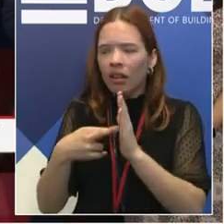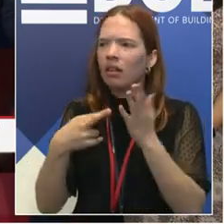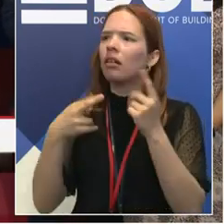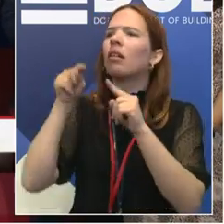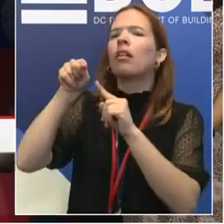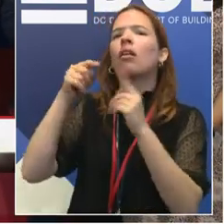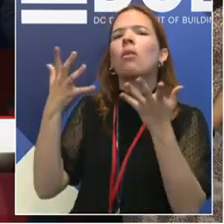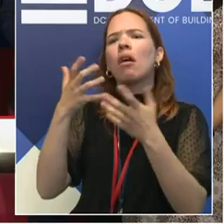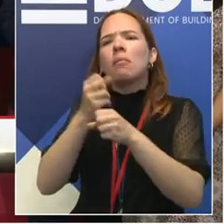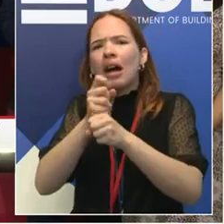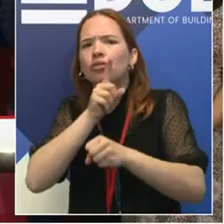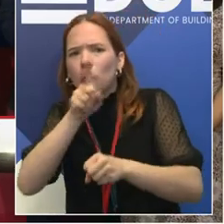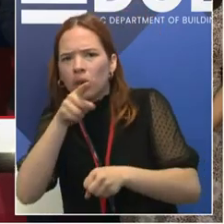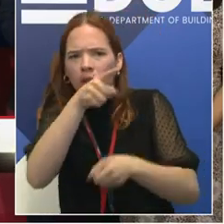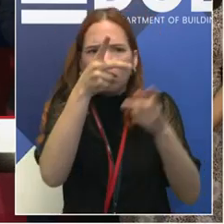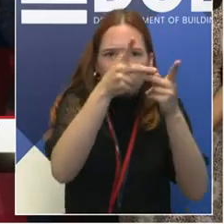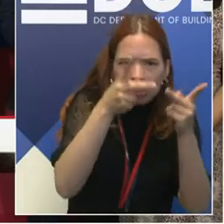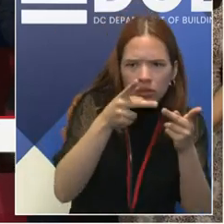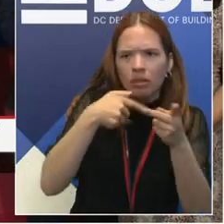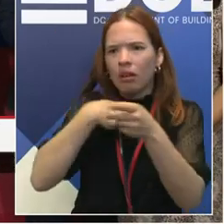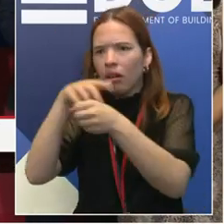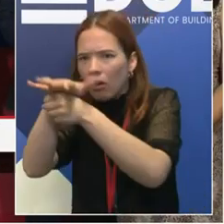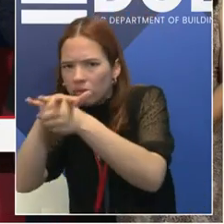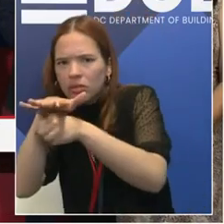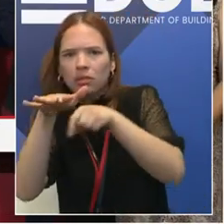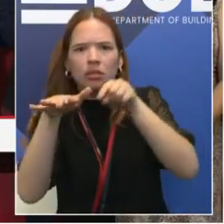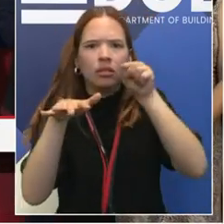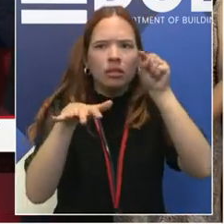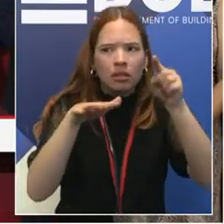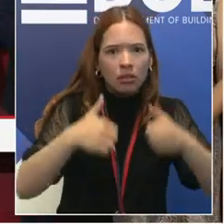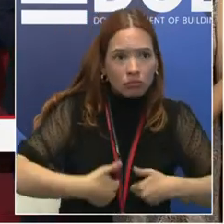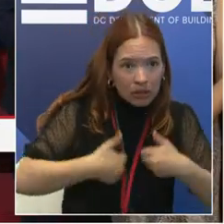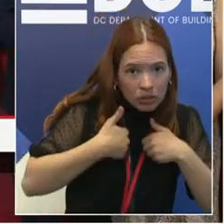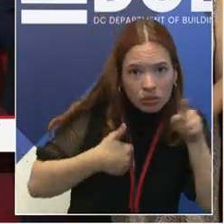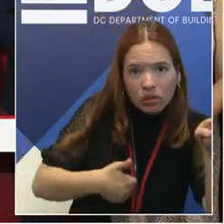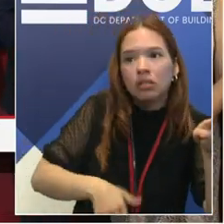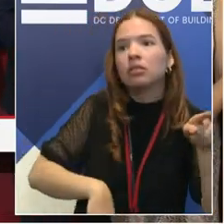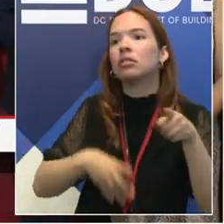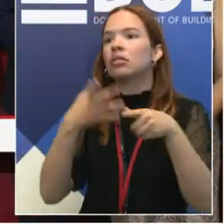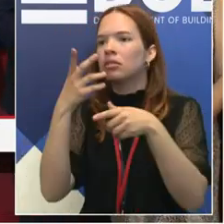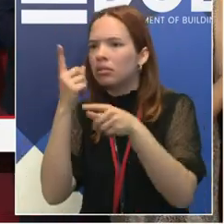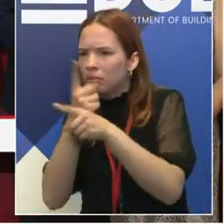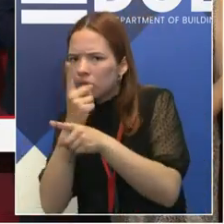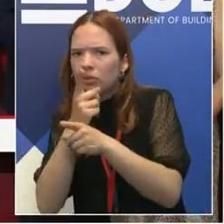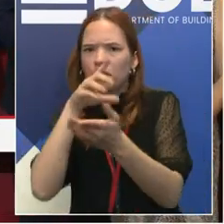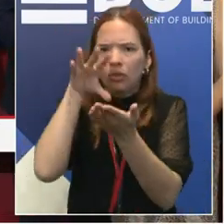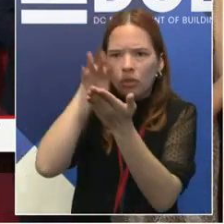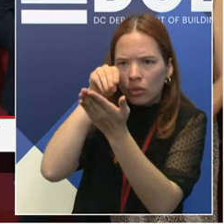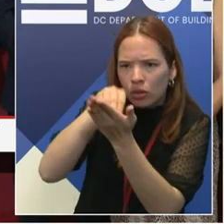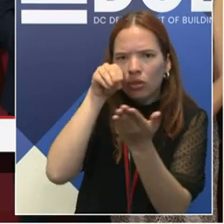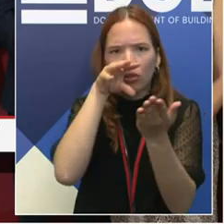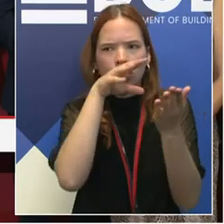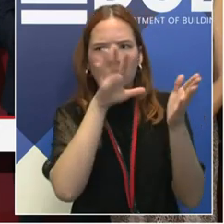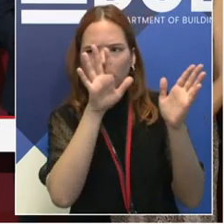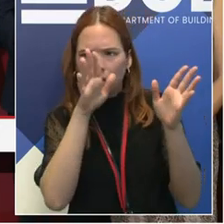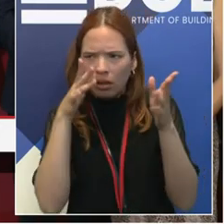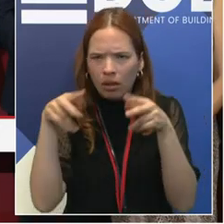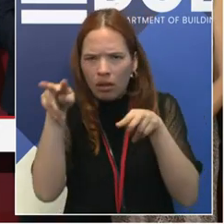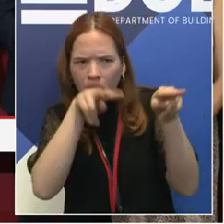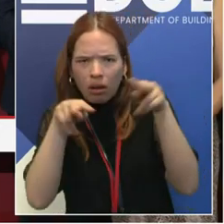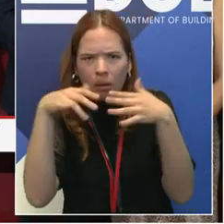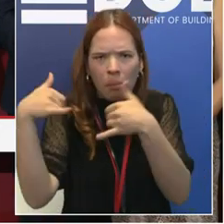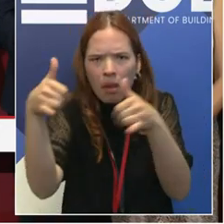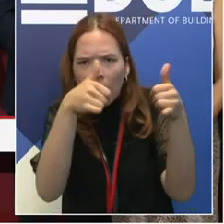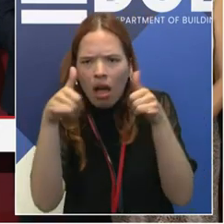we work, live, learn, and play are safe, lasting, and ultimately sustainable. I want to thank